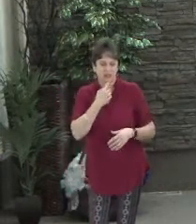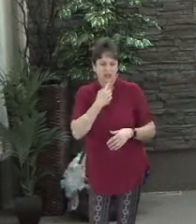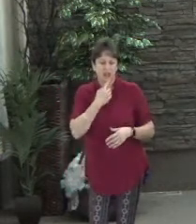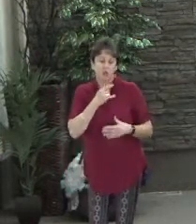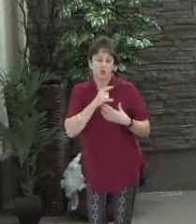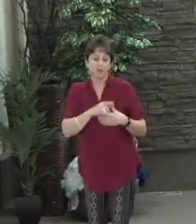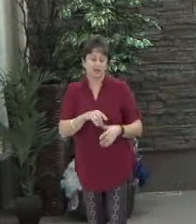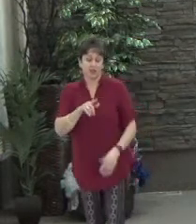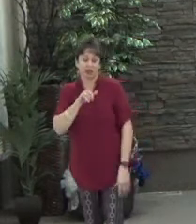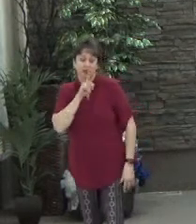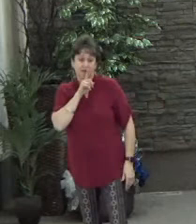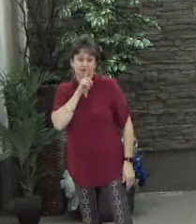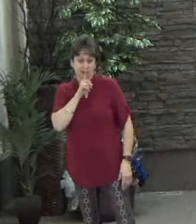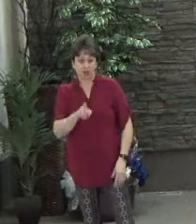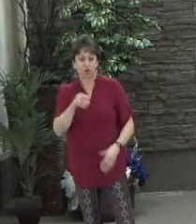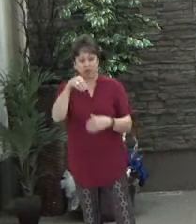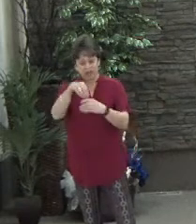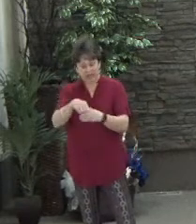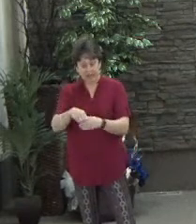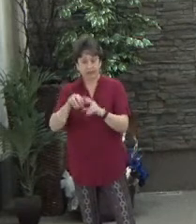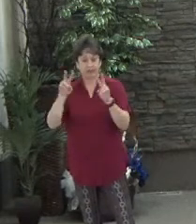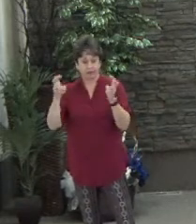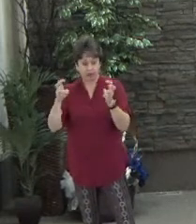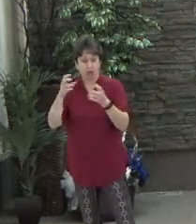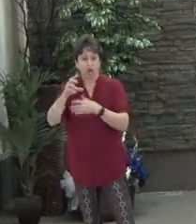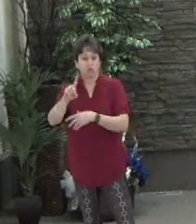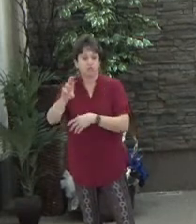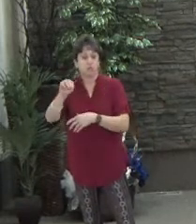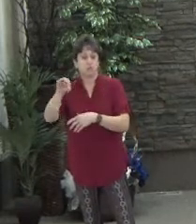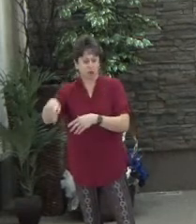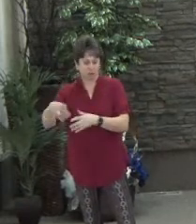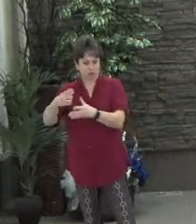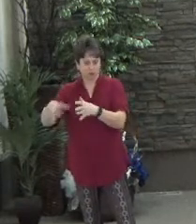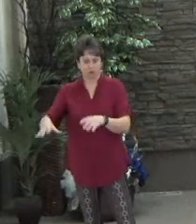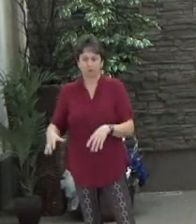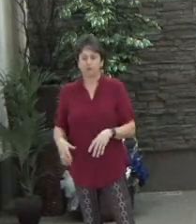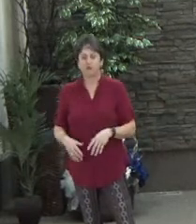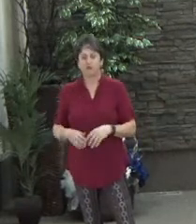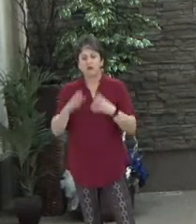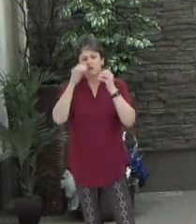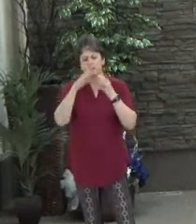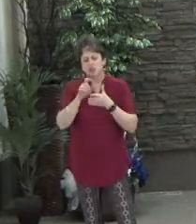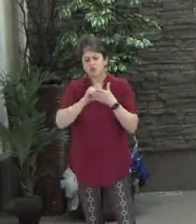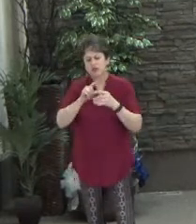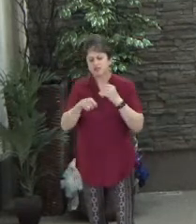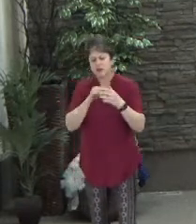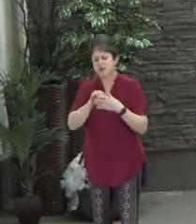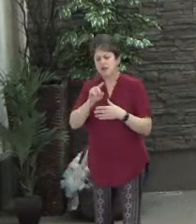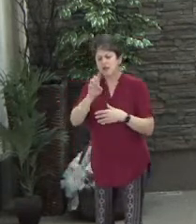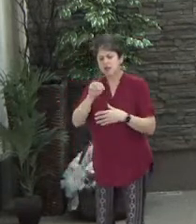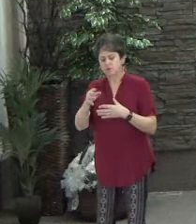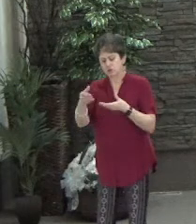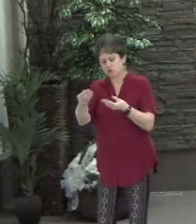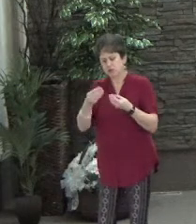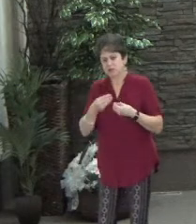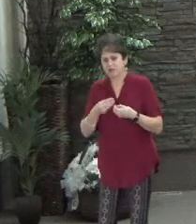quite literally in a dump. Ms. Torkelson writes about that dump just to give us a little bit